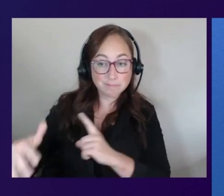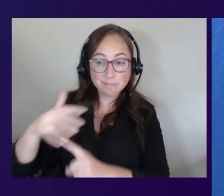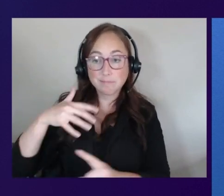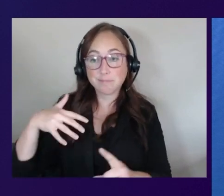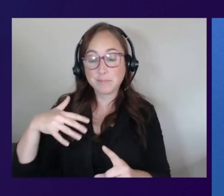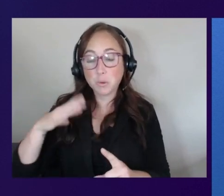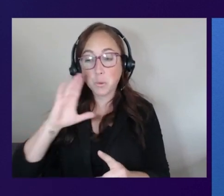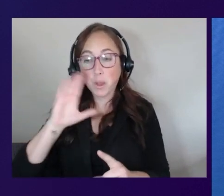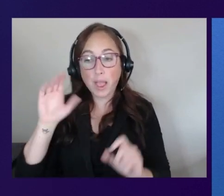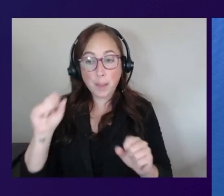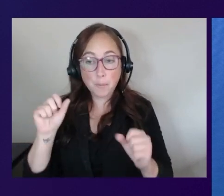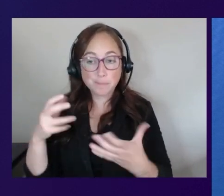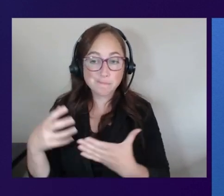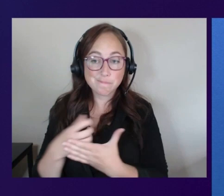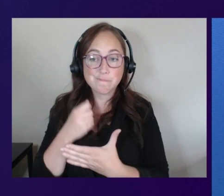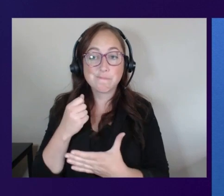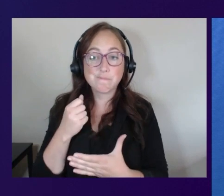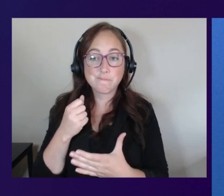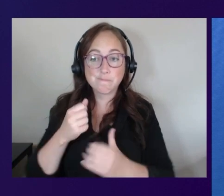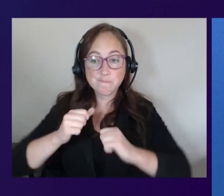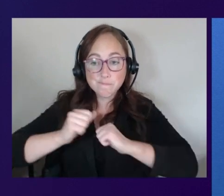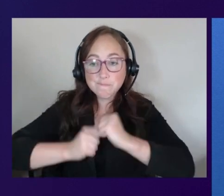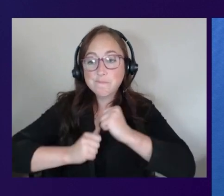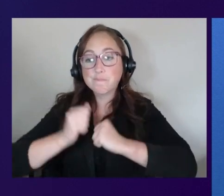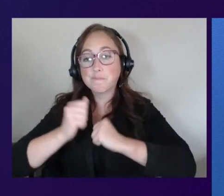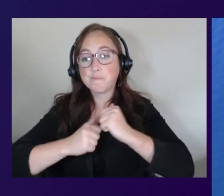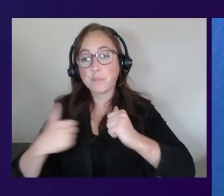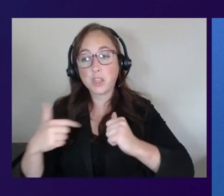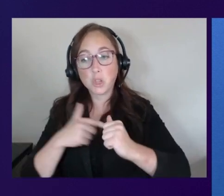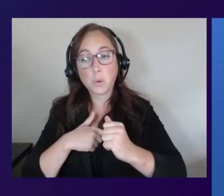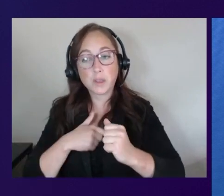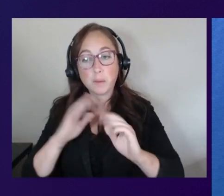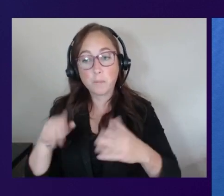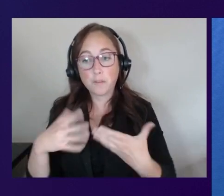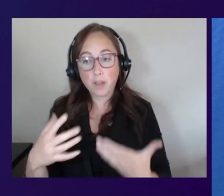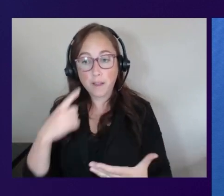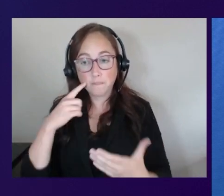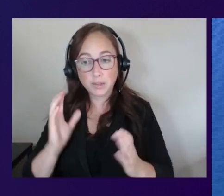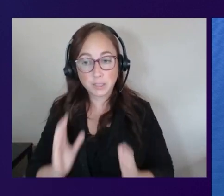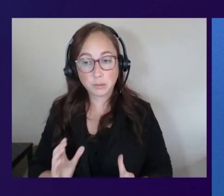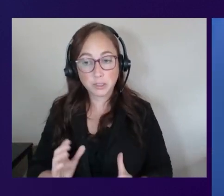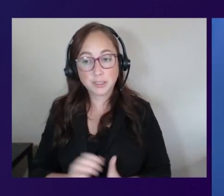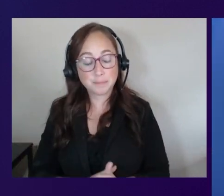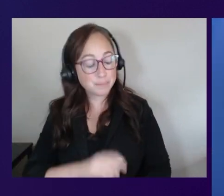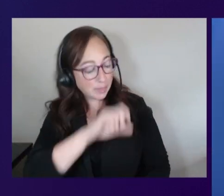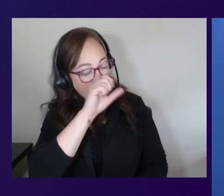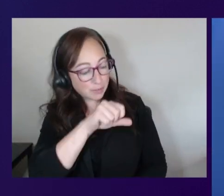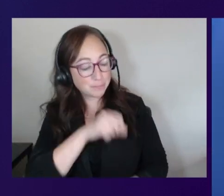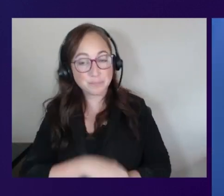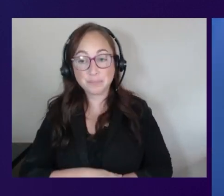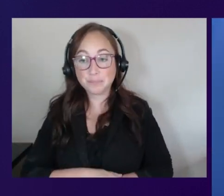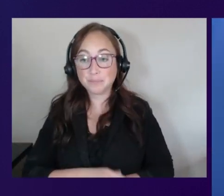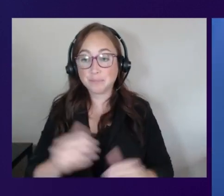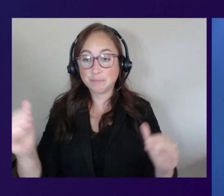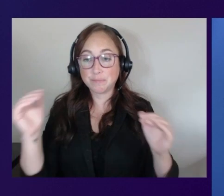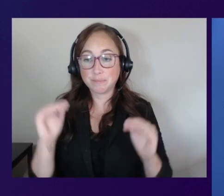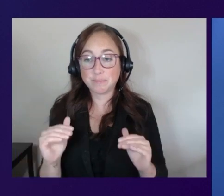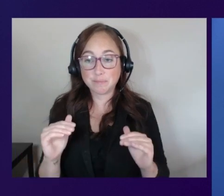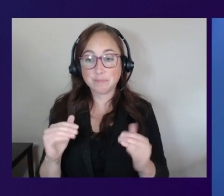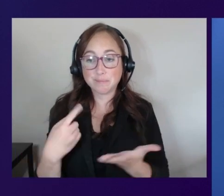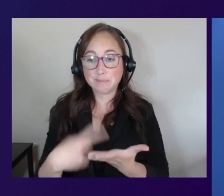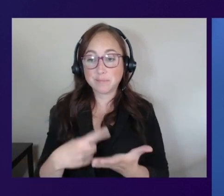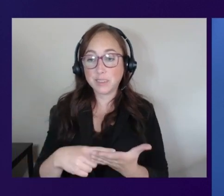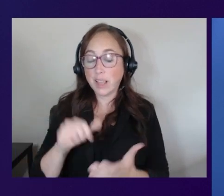take advantage of the back end infrastructure that we've worked so hard to provide to our customers. I love it. Moving on, just to kind of cover AppStream as a